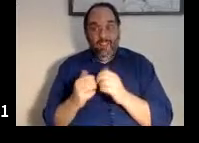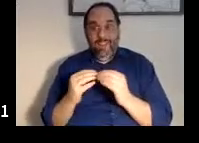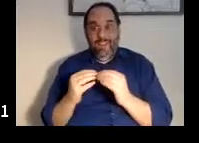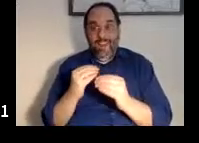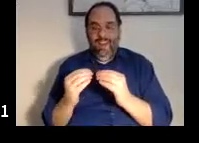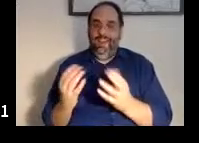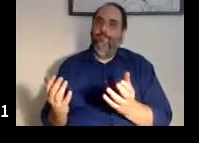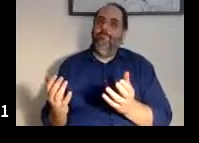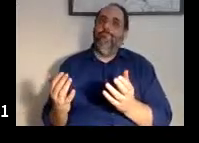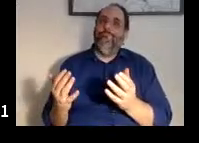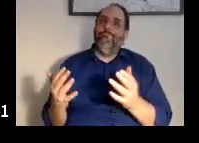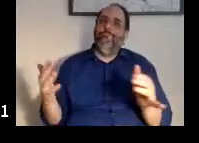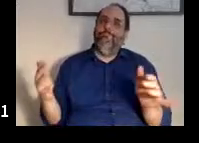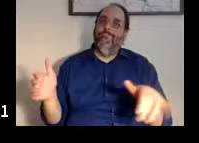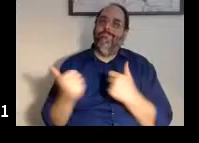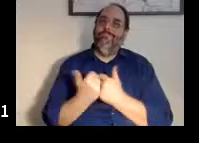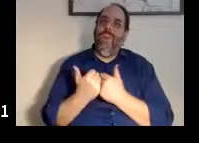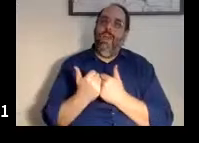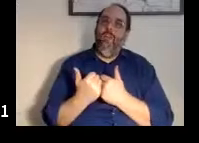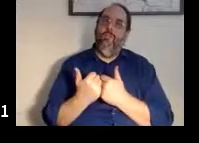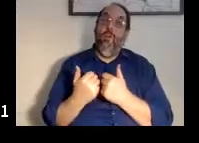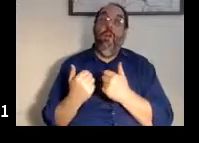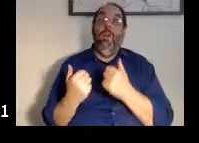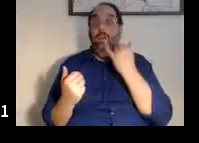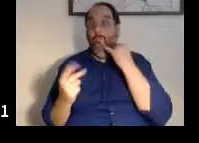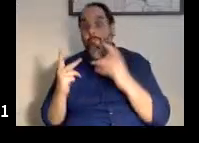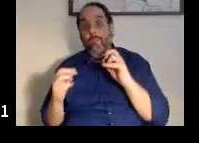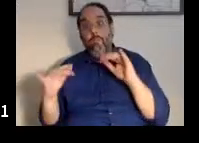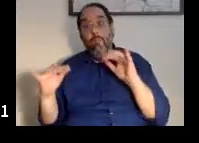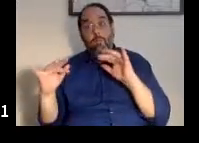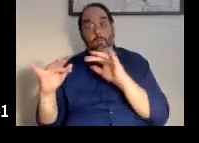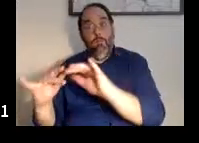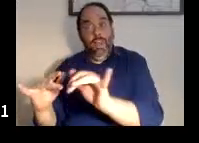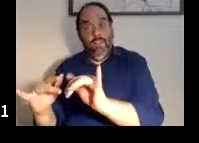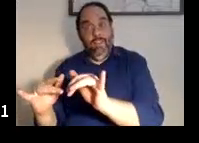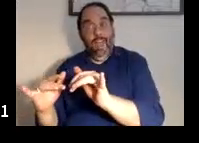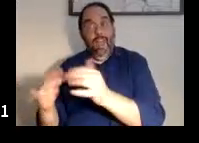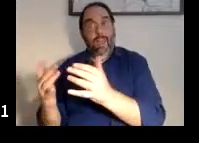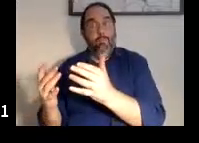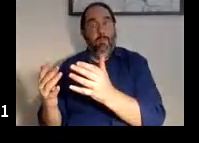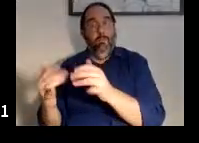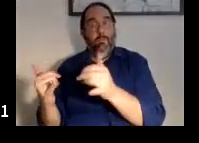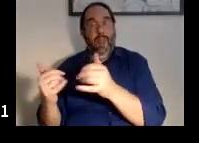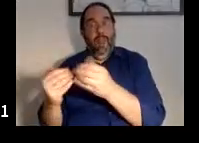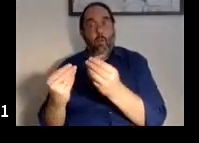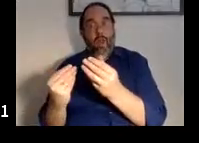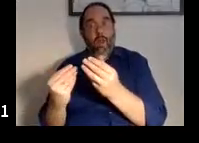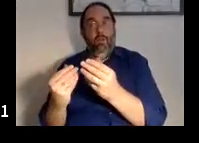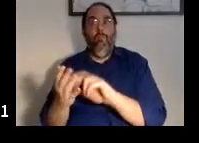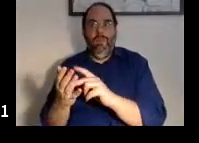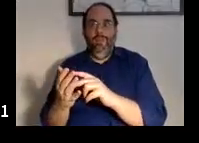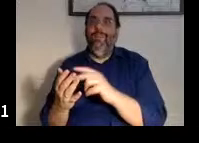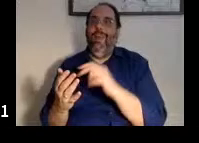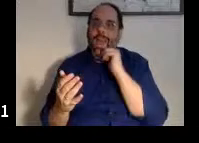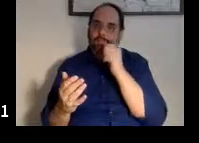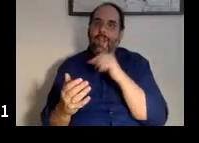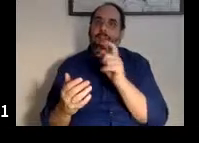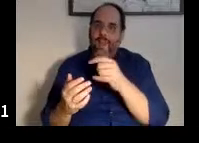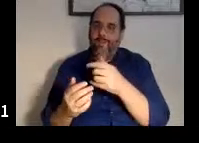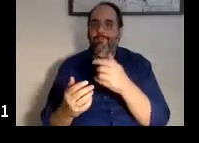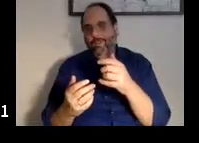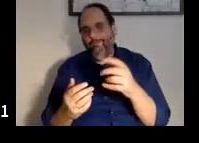you can see that large populations of young people going through that surface material is going to take daily raking